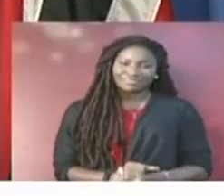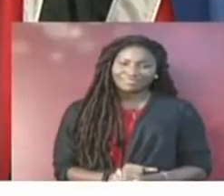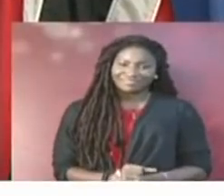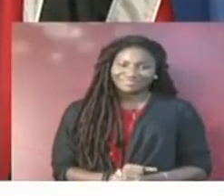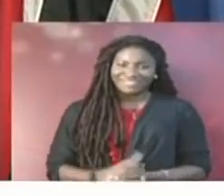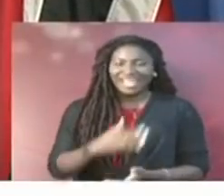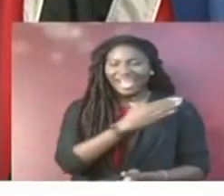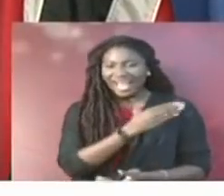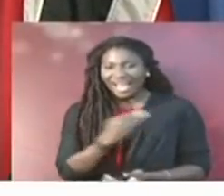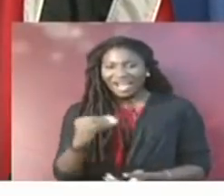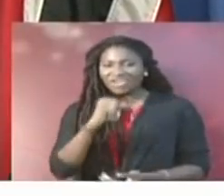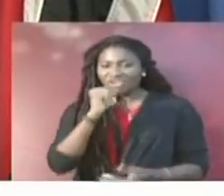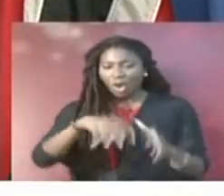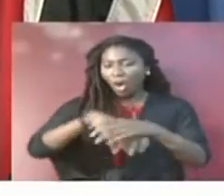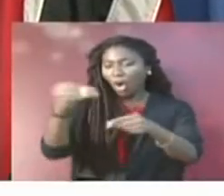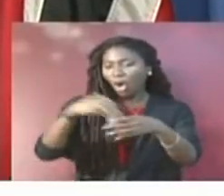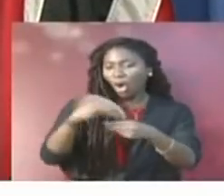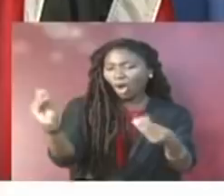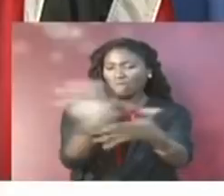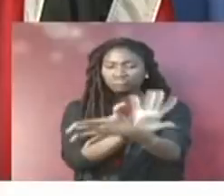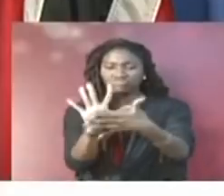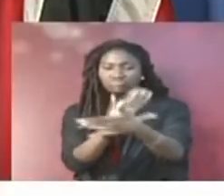And you don't have to go to the cinema.